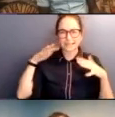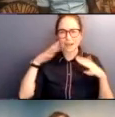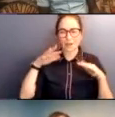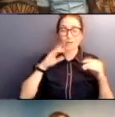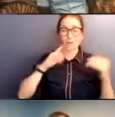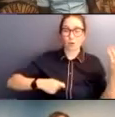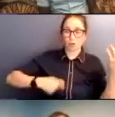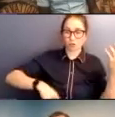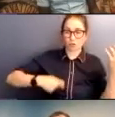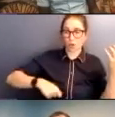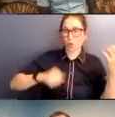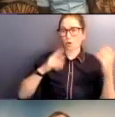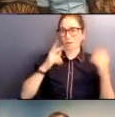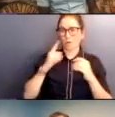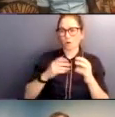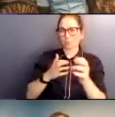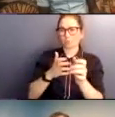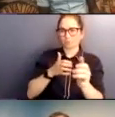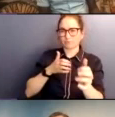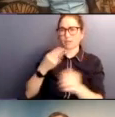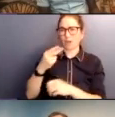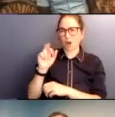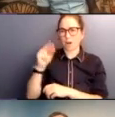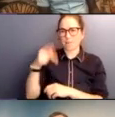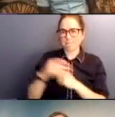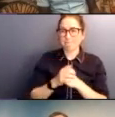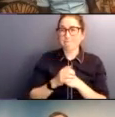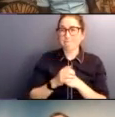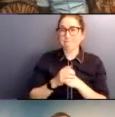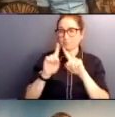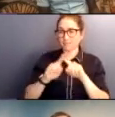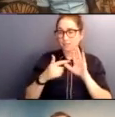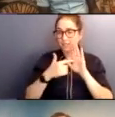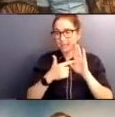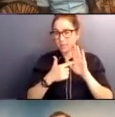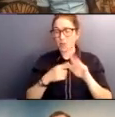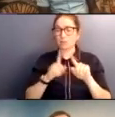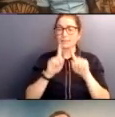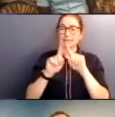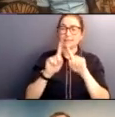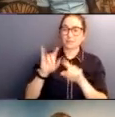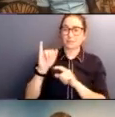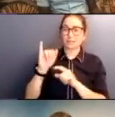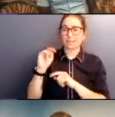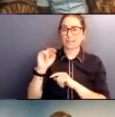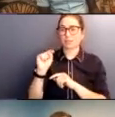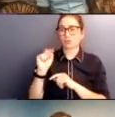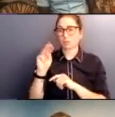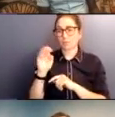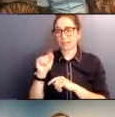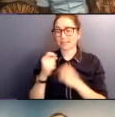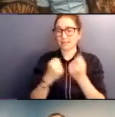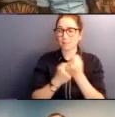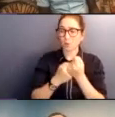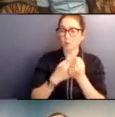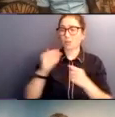harp. So in addition to these examples, we see on the slide various instrument supports and wheelchair clips.